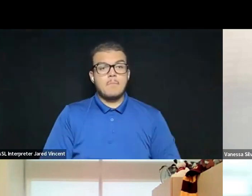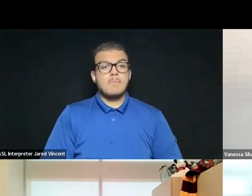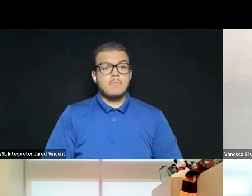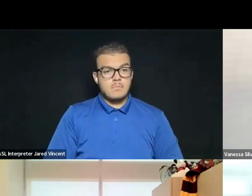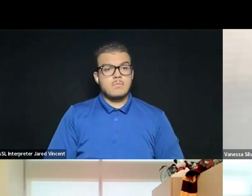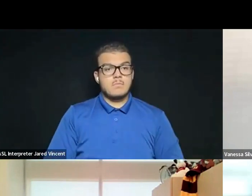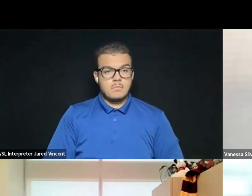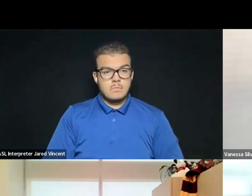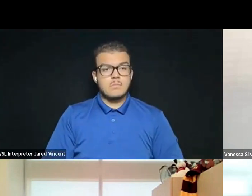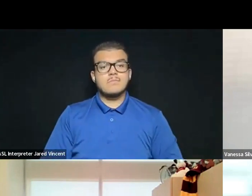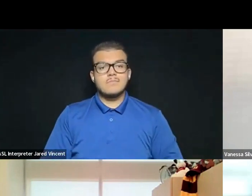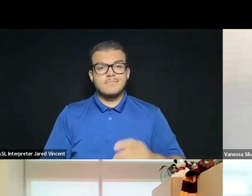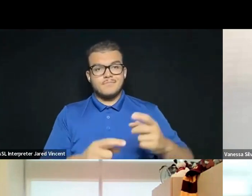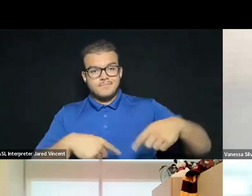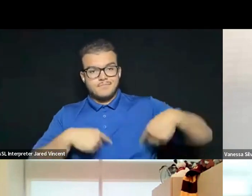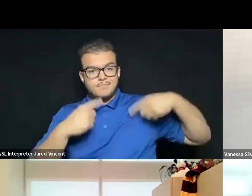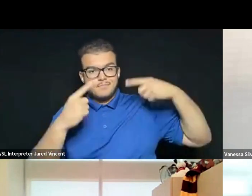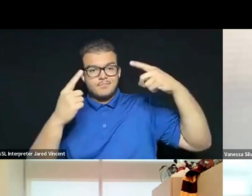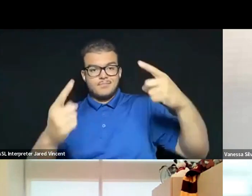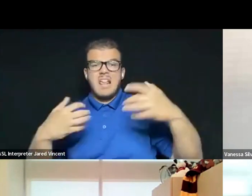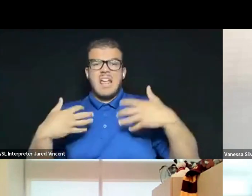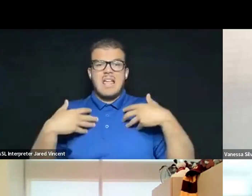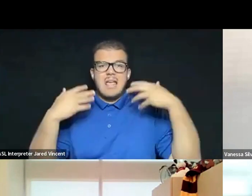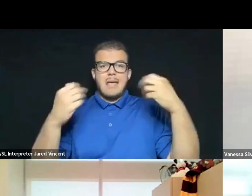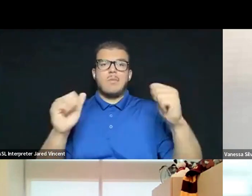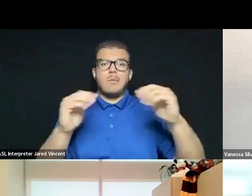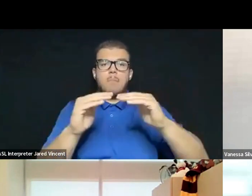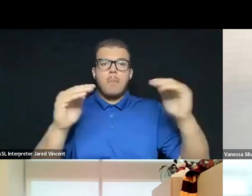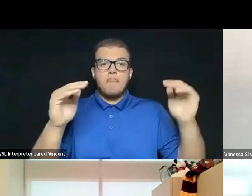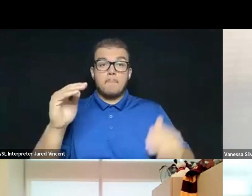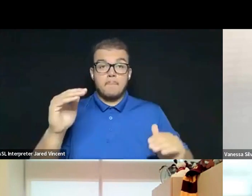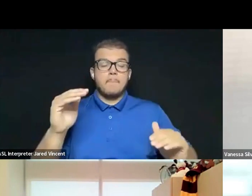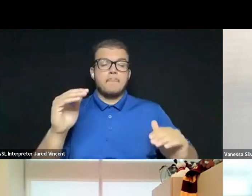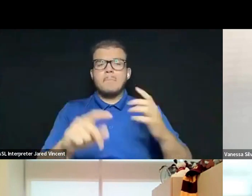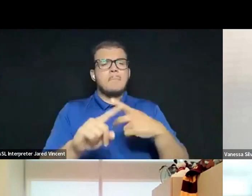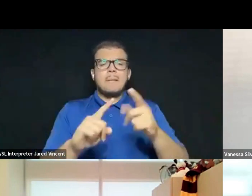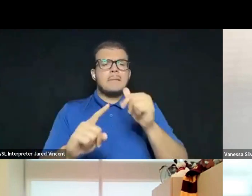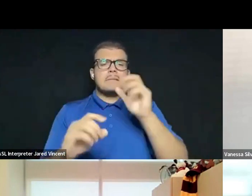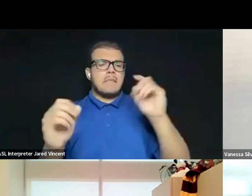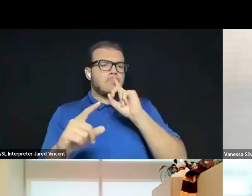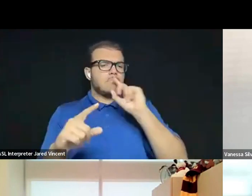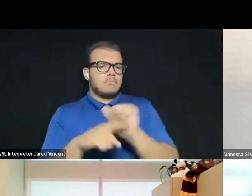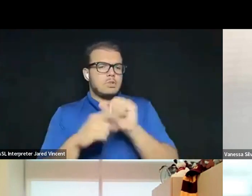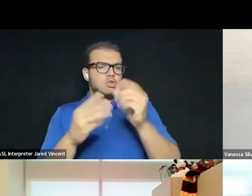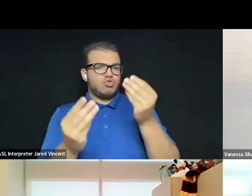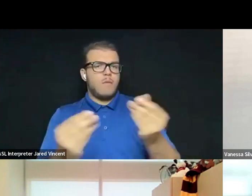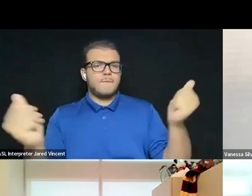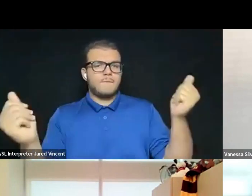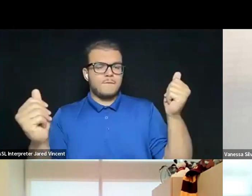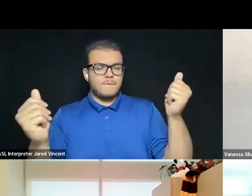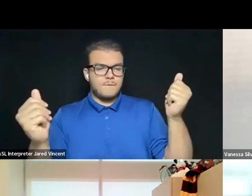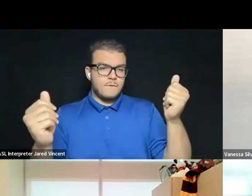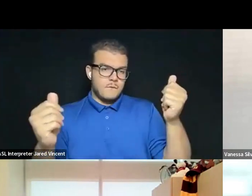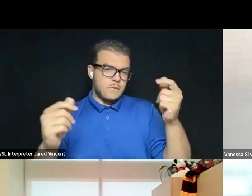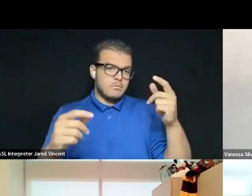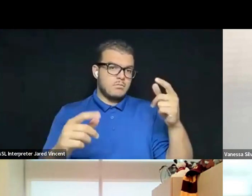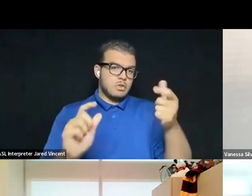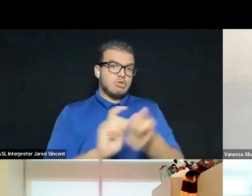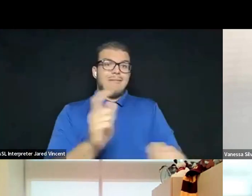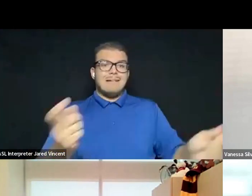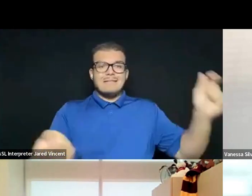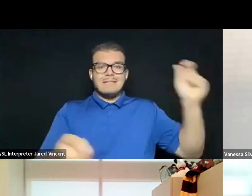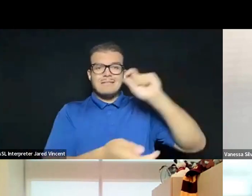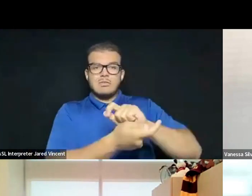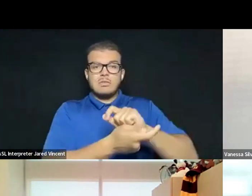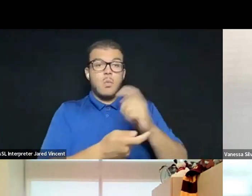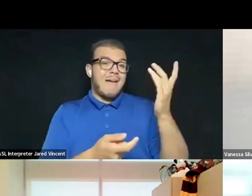these long-standing health disparities in communities, but nothing had been done to change them dramatically, because a